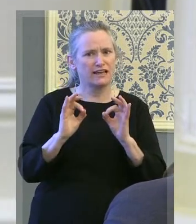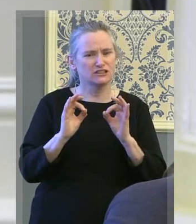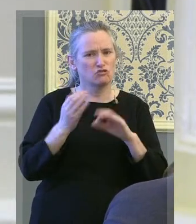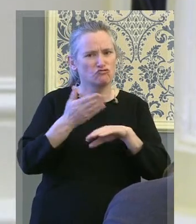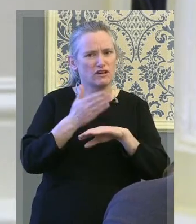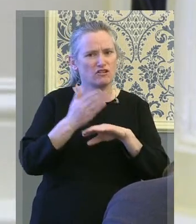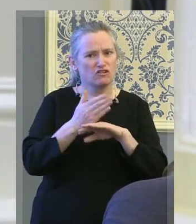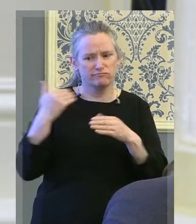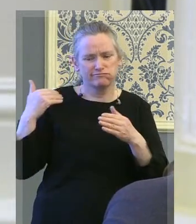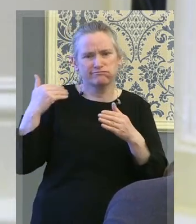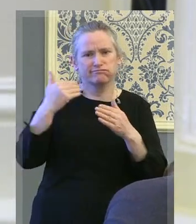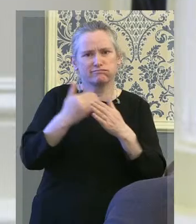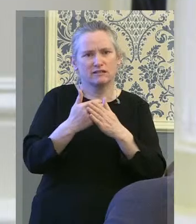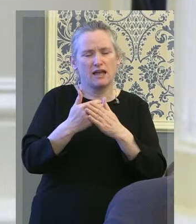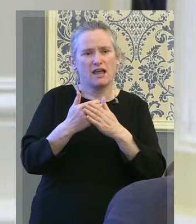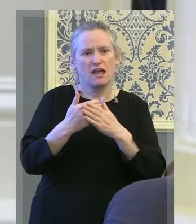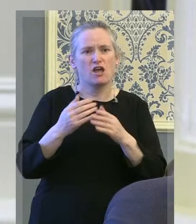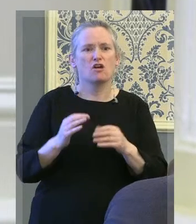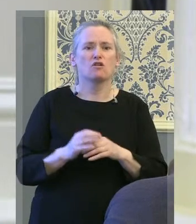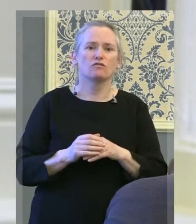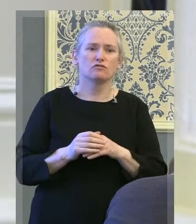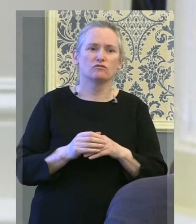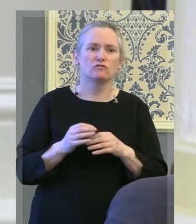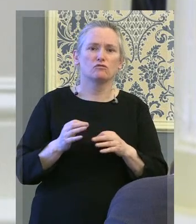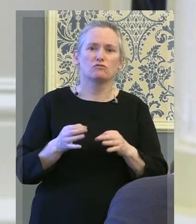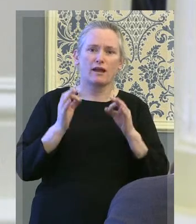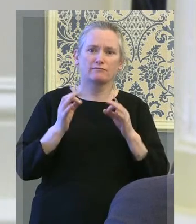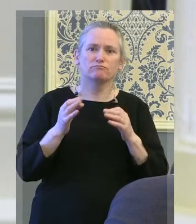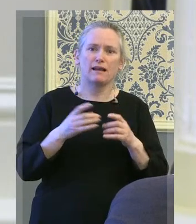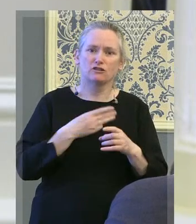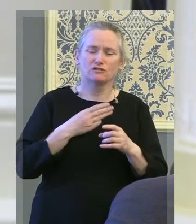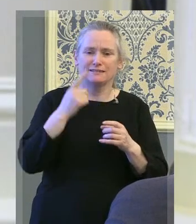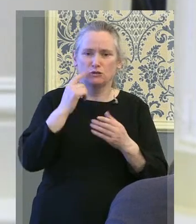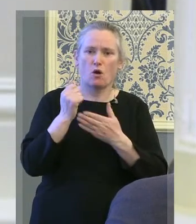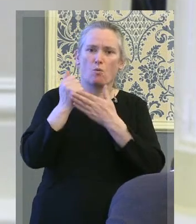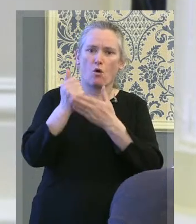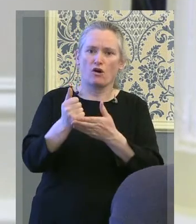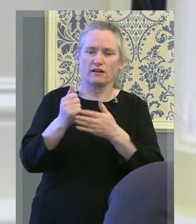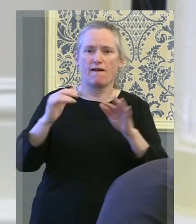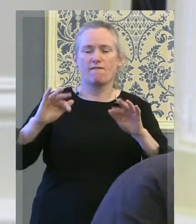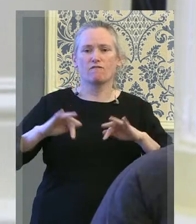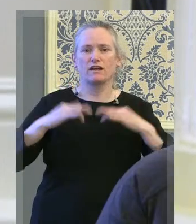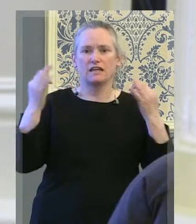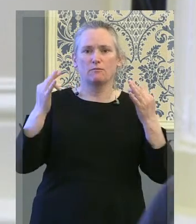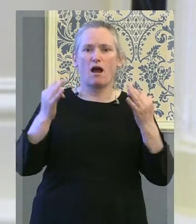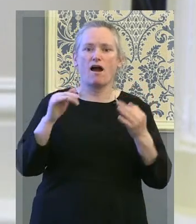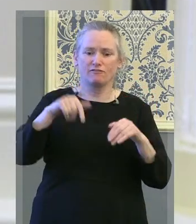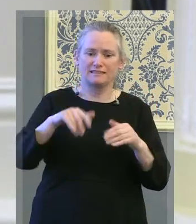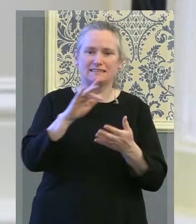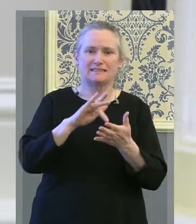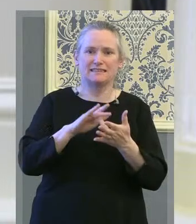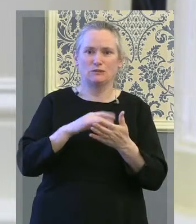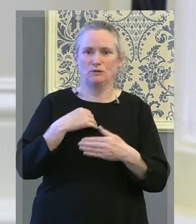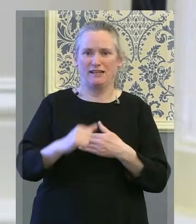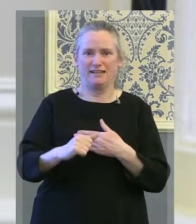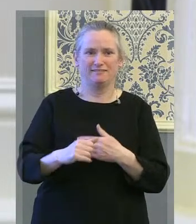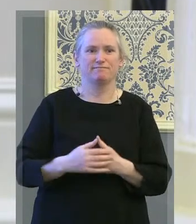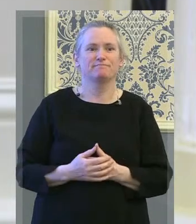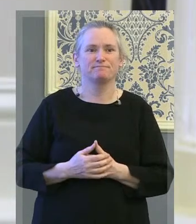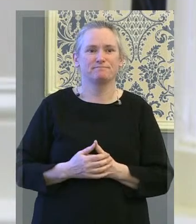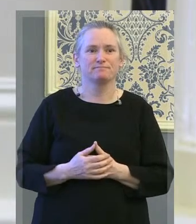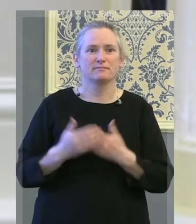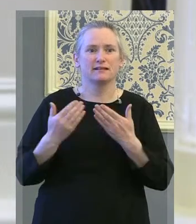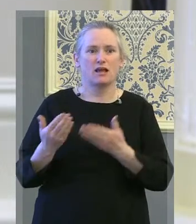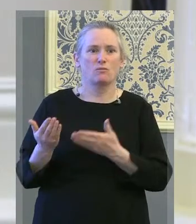career, and it is my greatest pleasure to see you awarded the Freedom of the City today. I